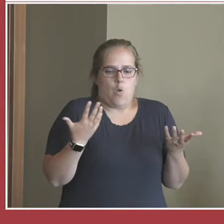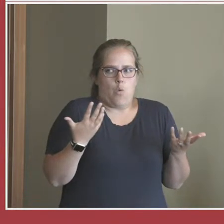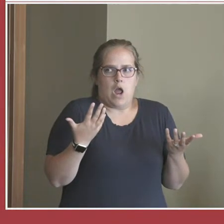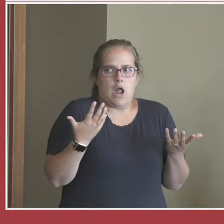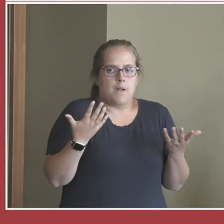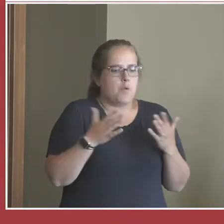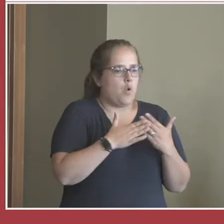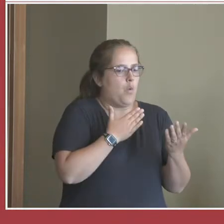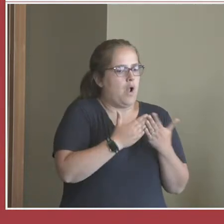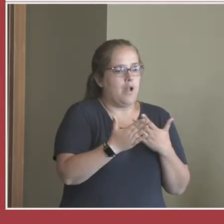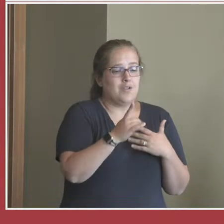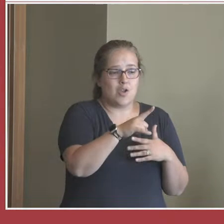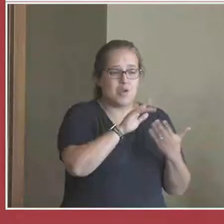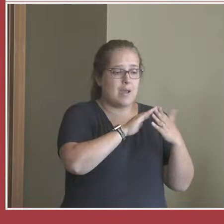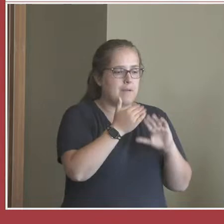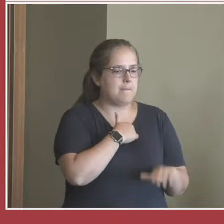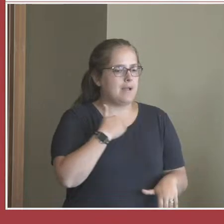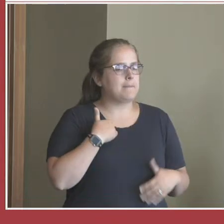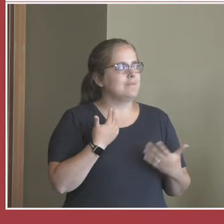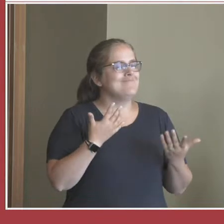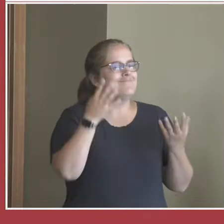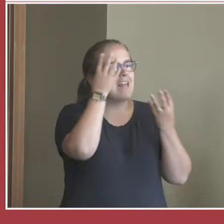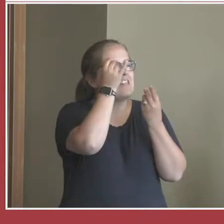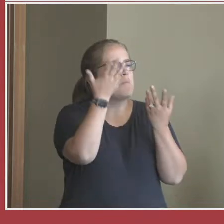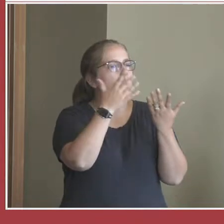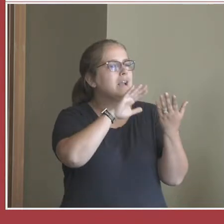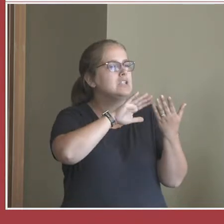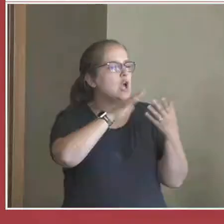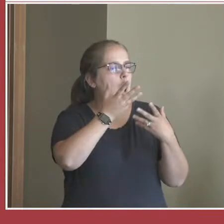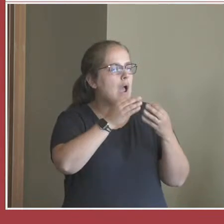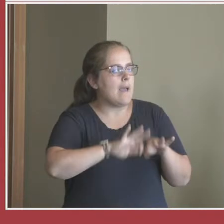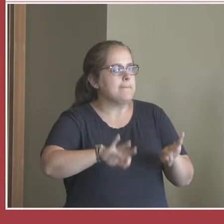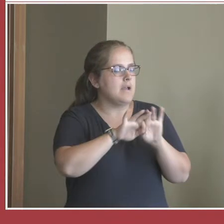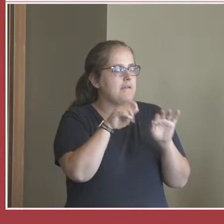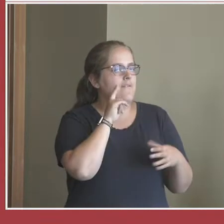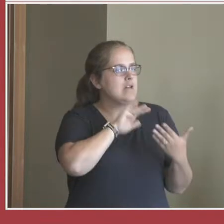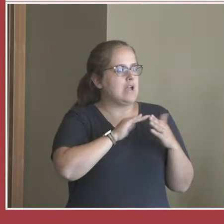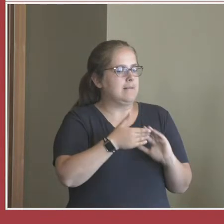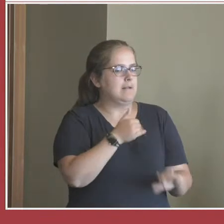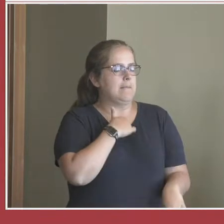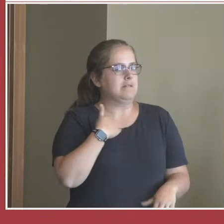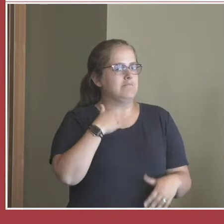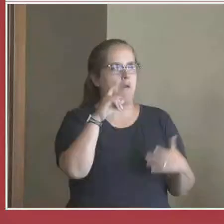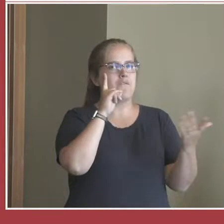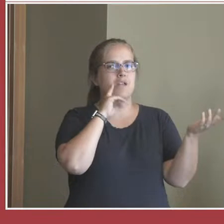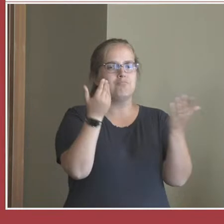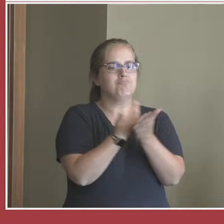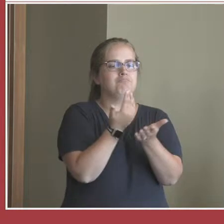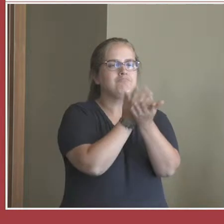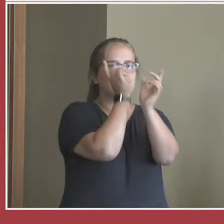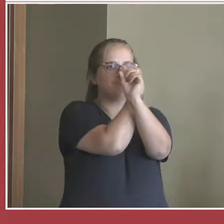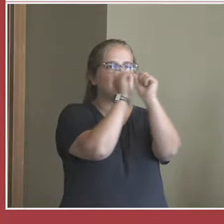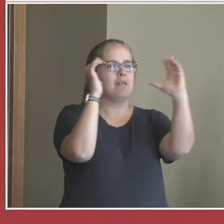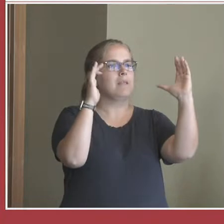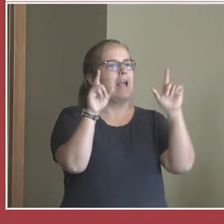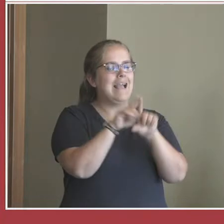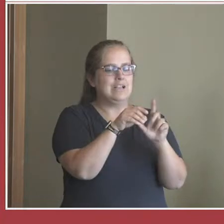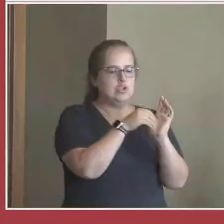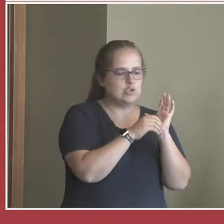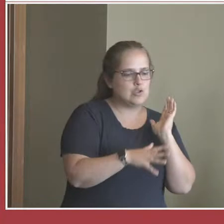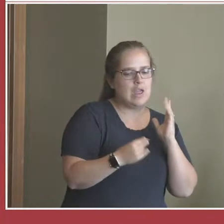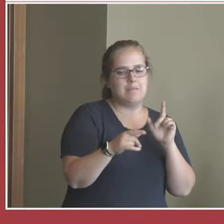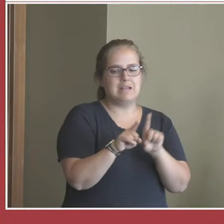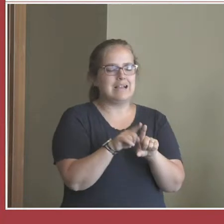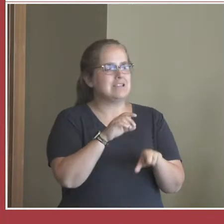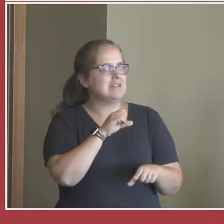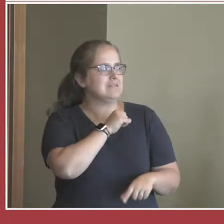you're a community member or not. Think about what's really important to community member for Bend, the Reimagine Bend High, as a student and as